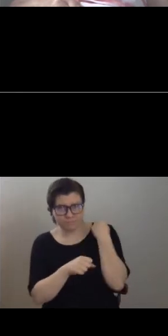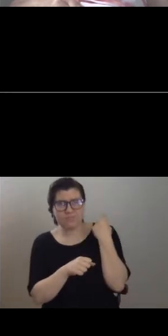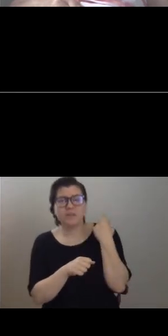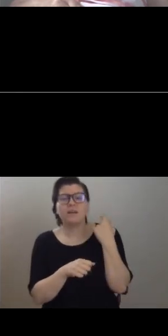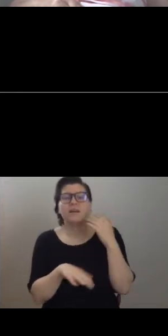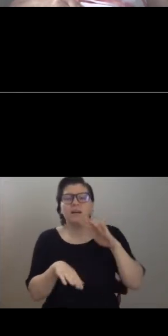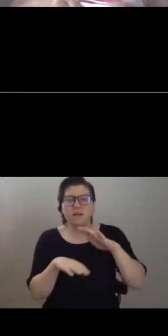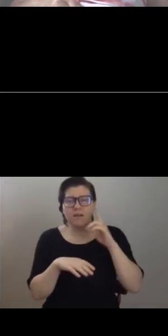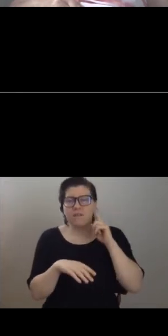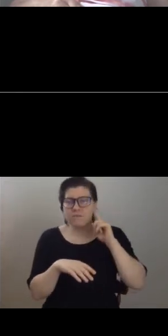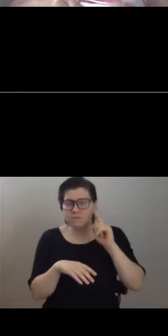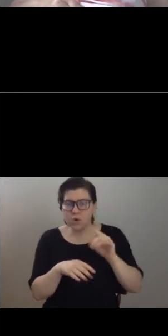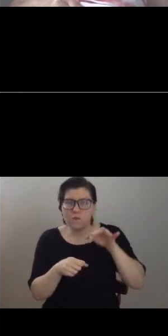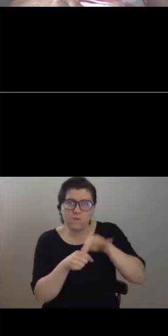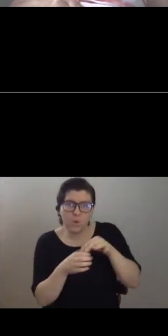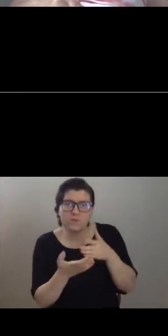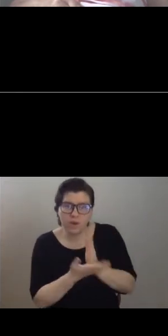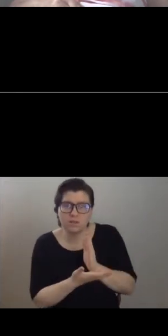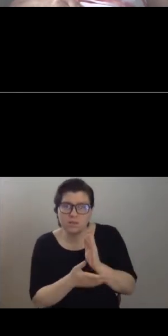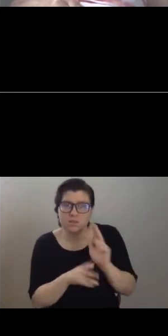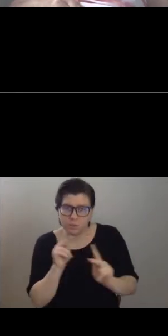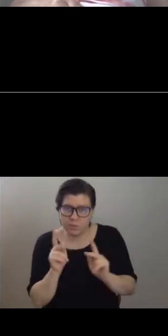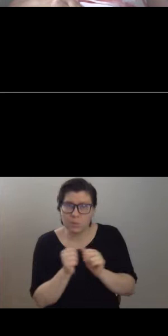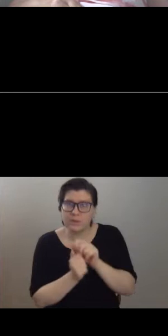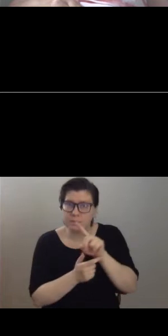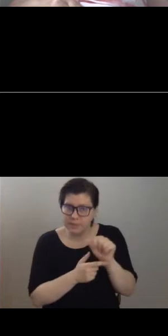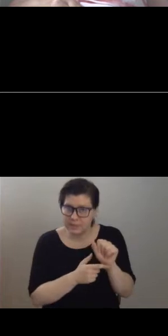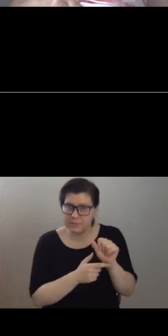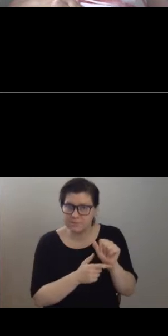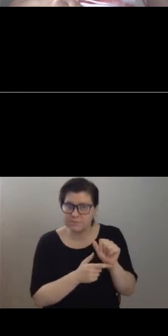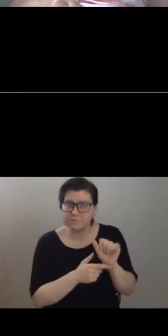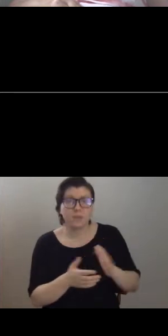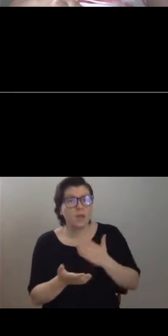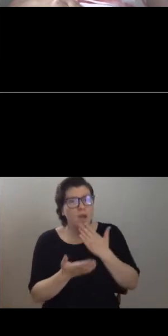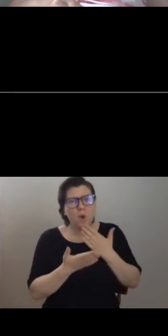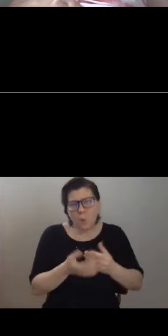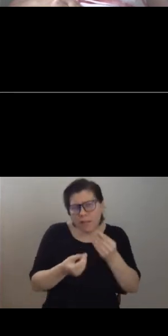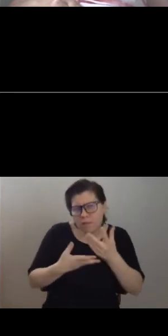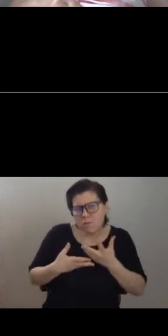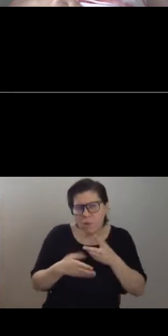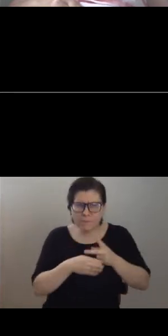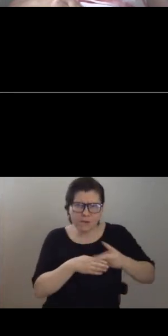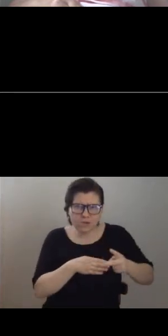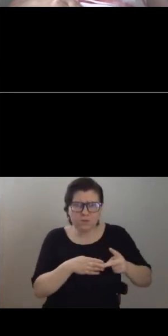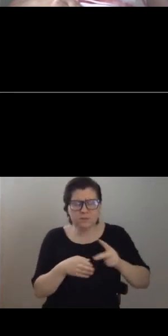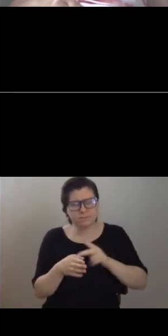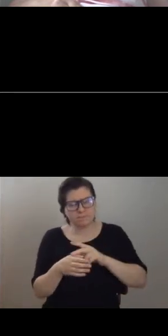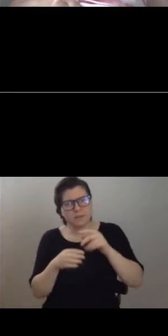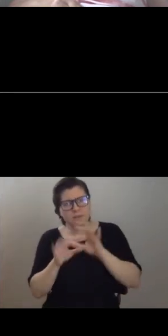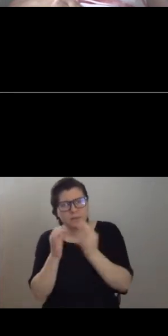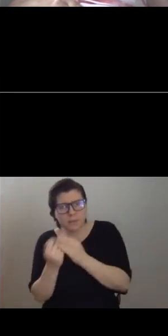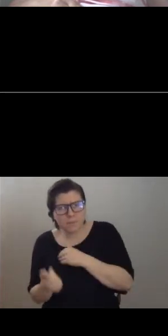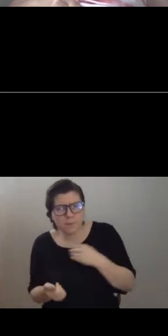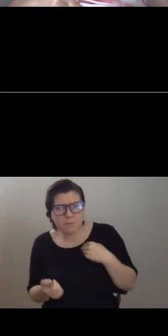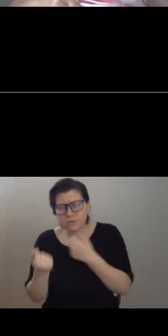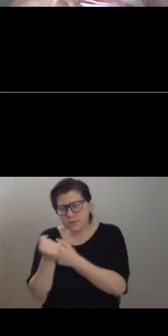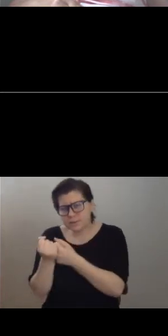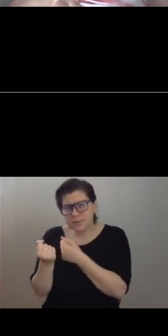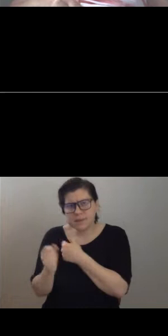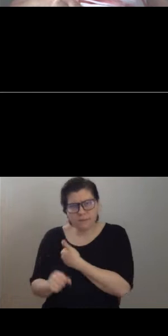disabilities. Well-informed professionals, family members, and self-advocates asked this very